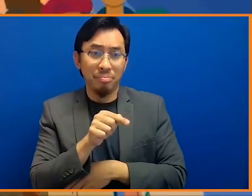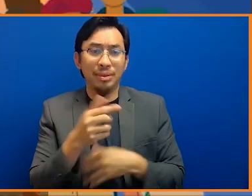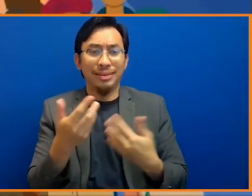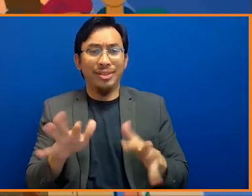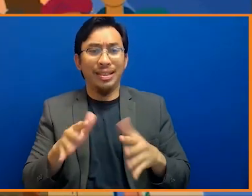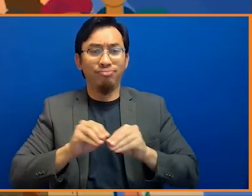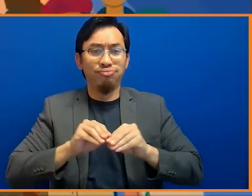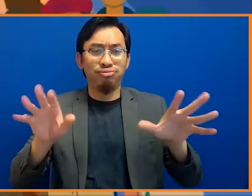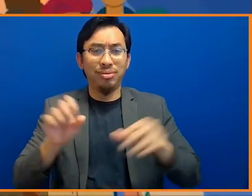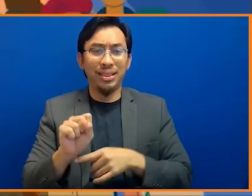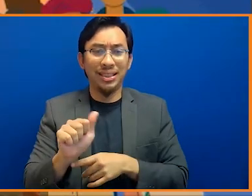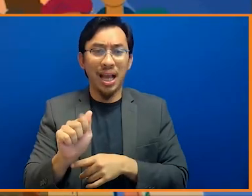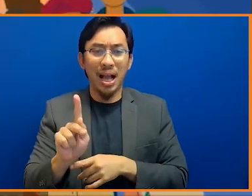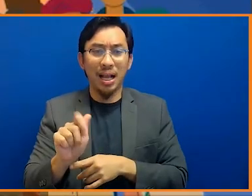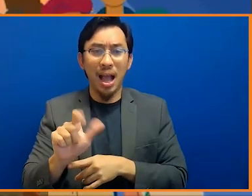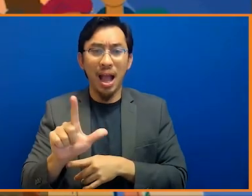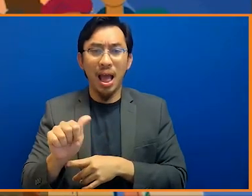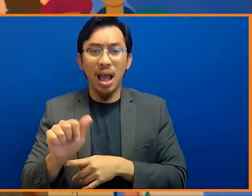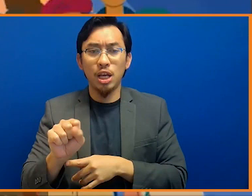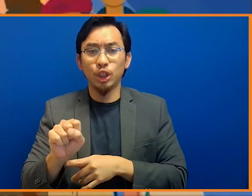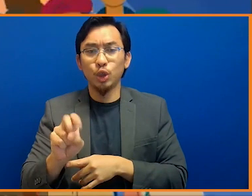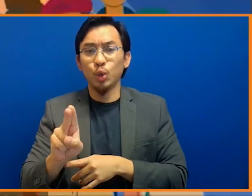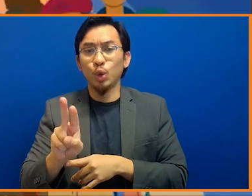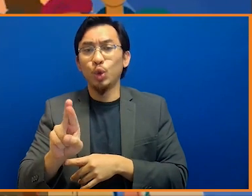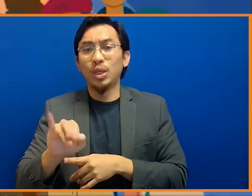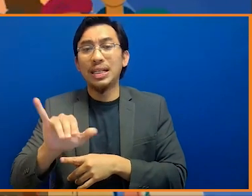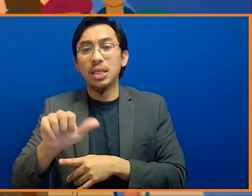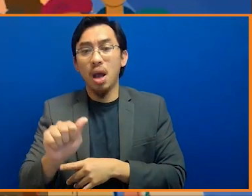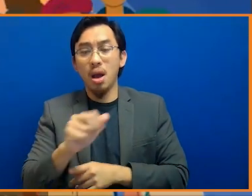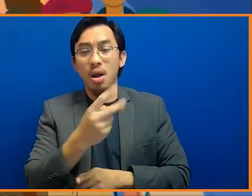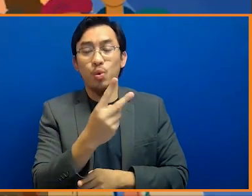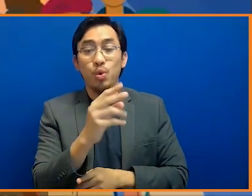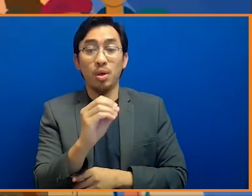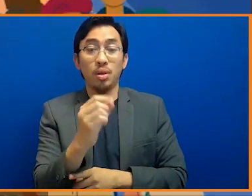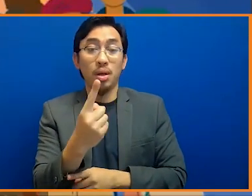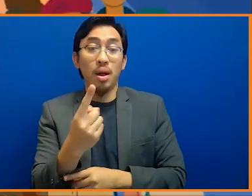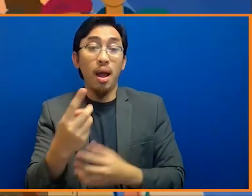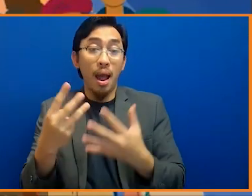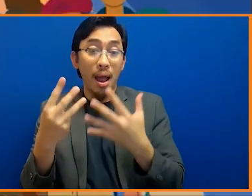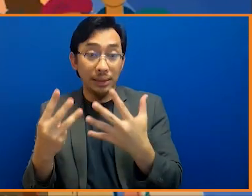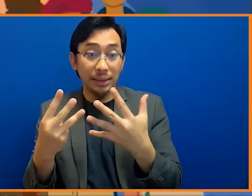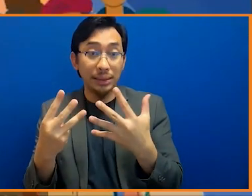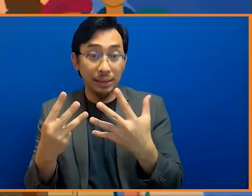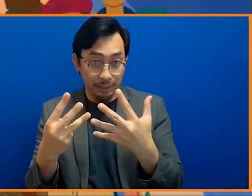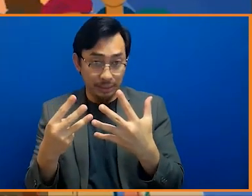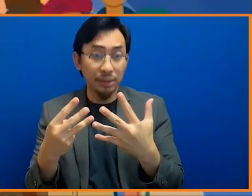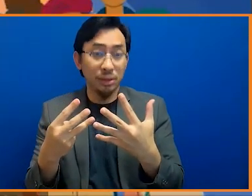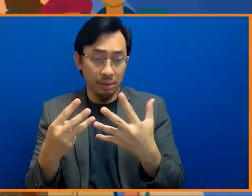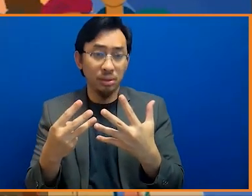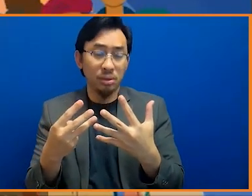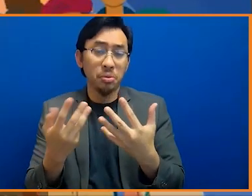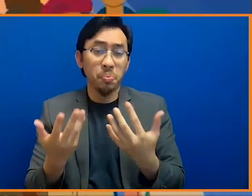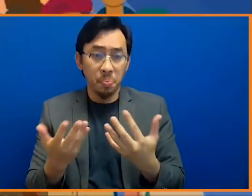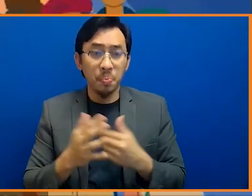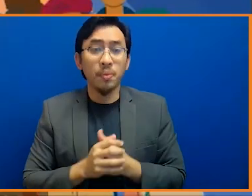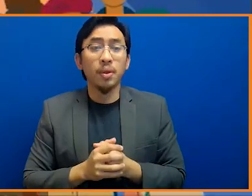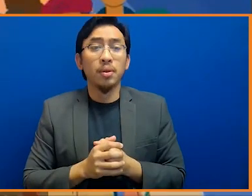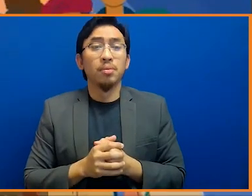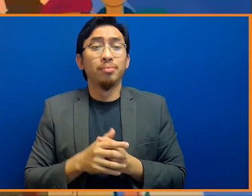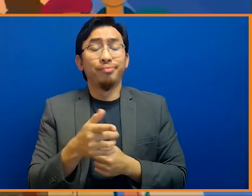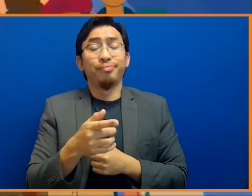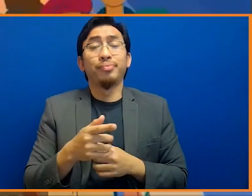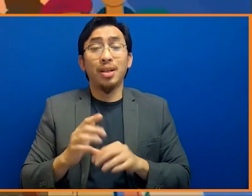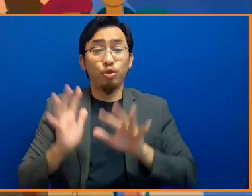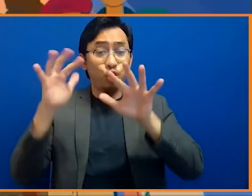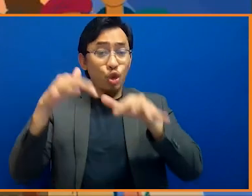by Sakala Surya in 2018, which actually almost all tsunami